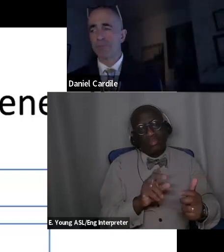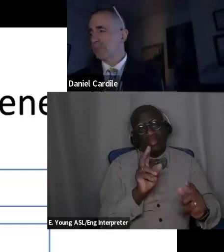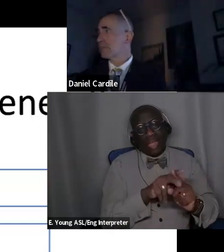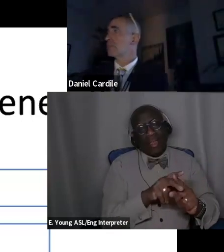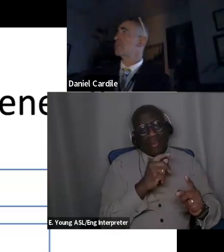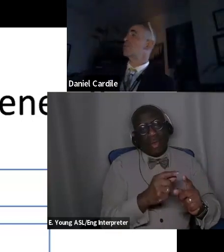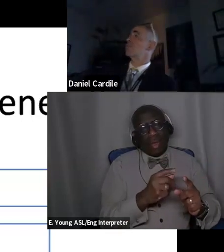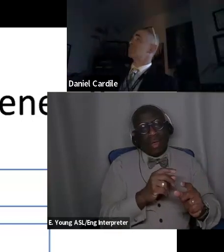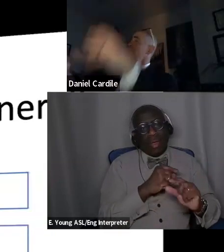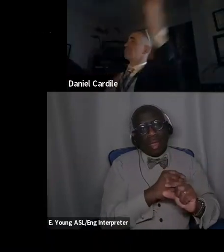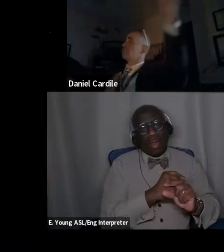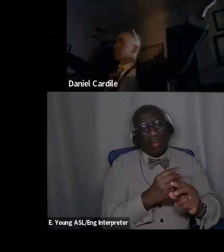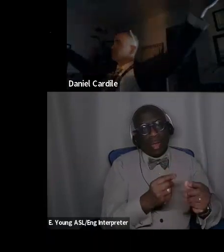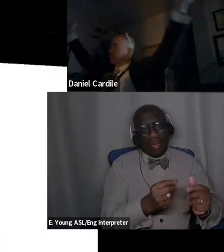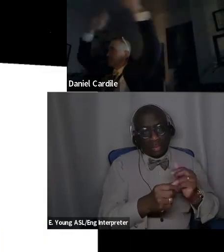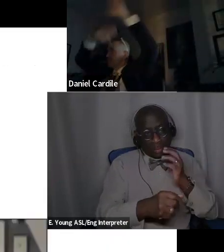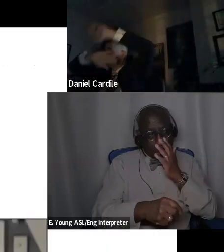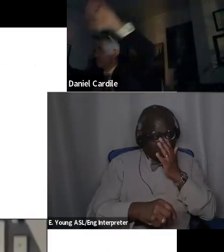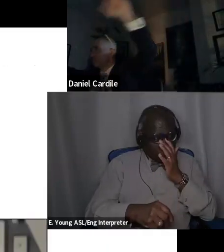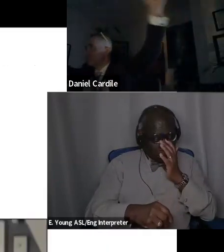please.